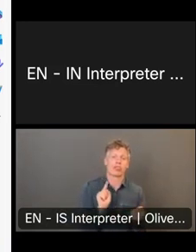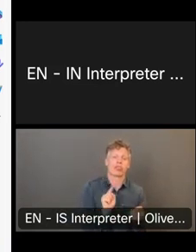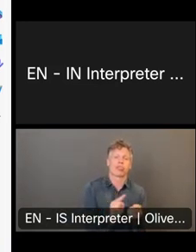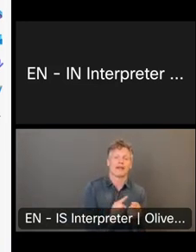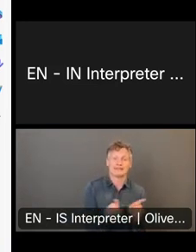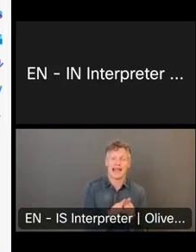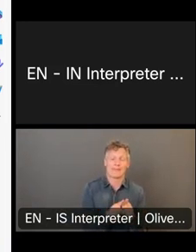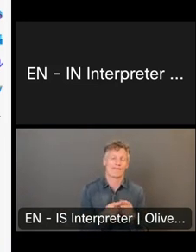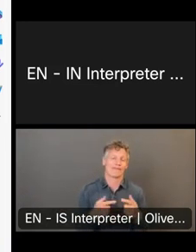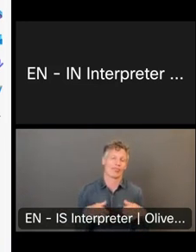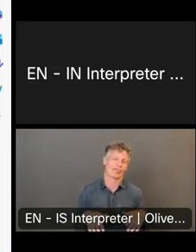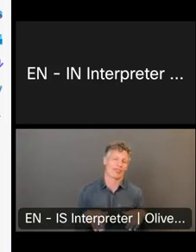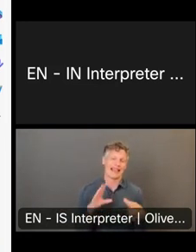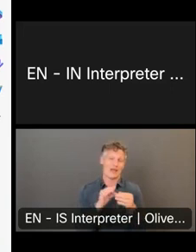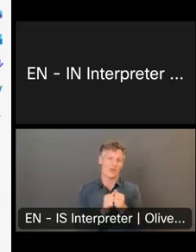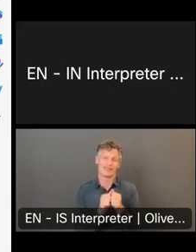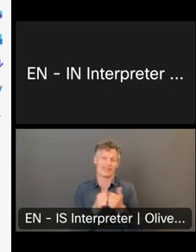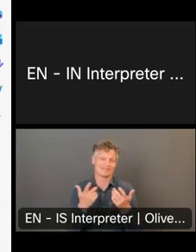phonology.